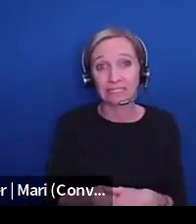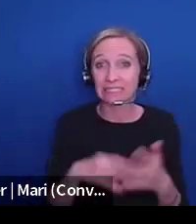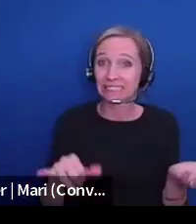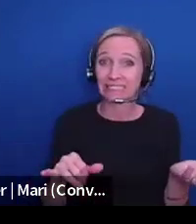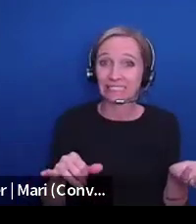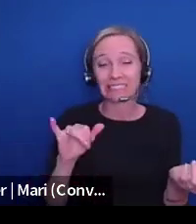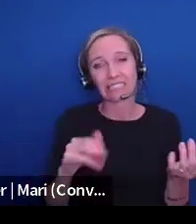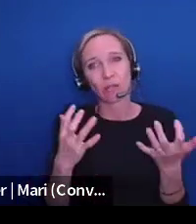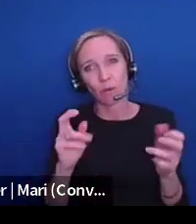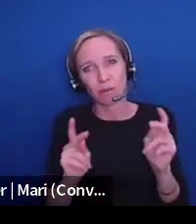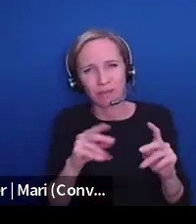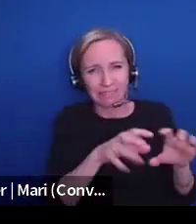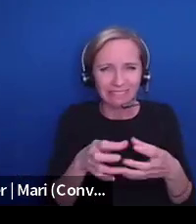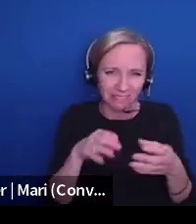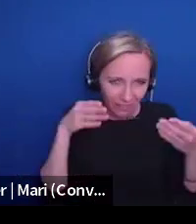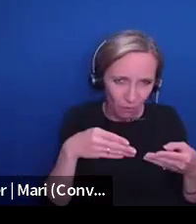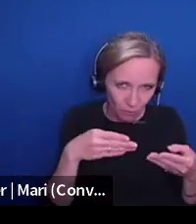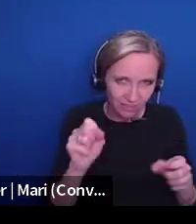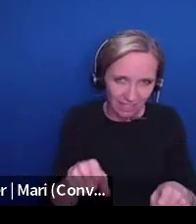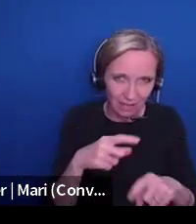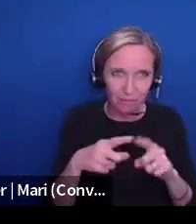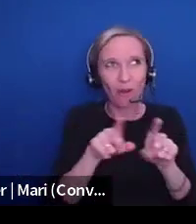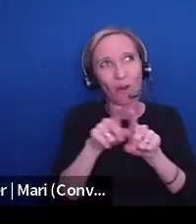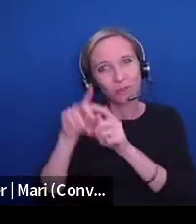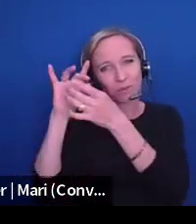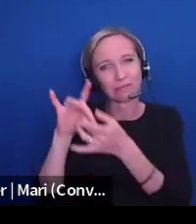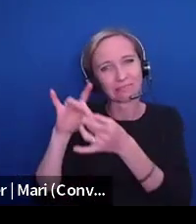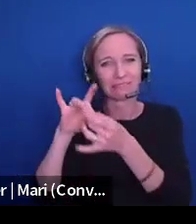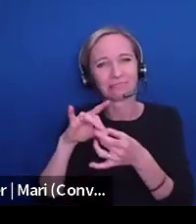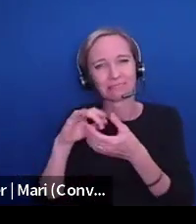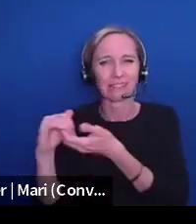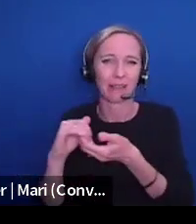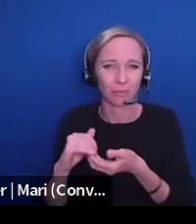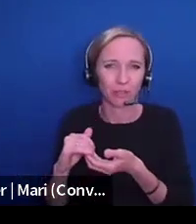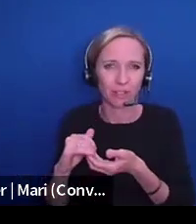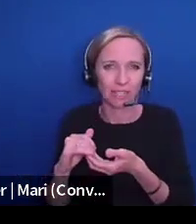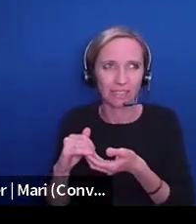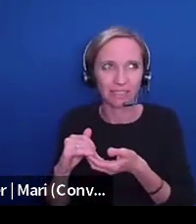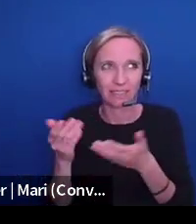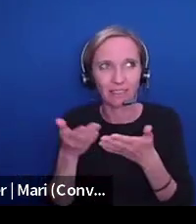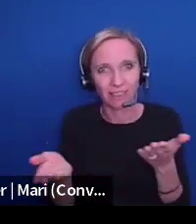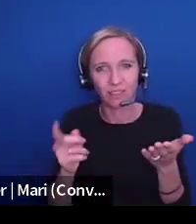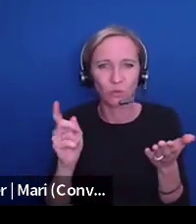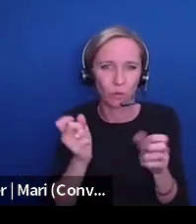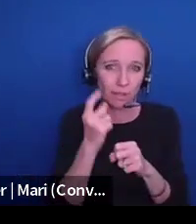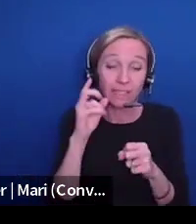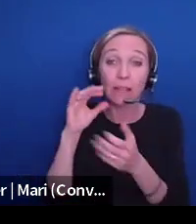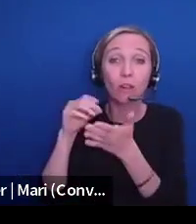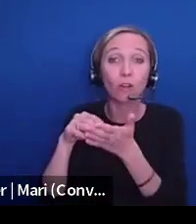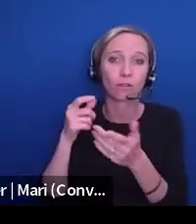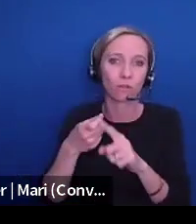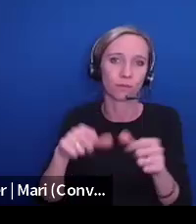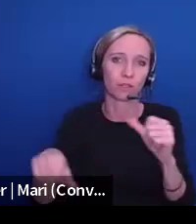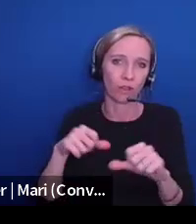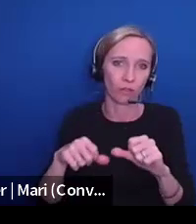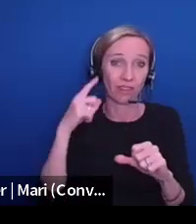that's why we want people to be focused, but also collaborate on things where it makes sense and learn from each other, right?